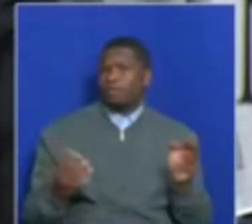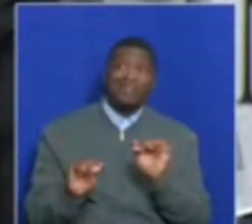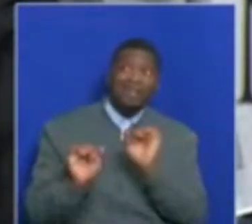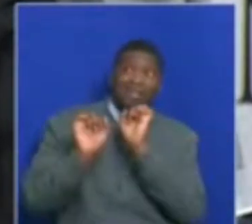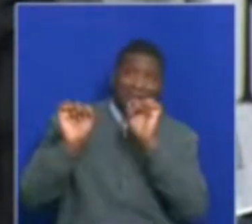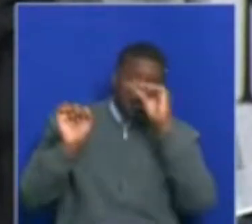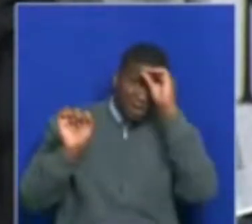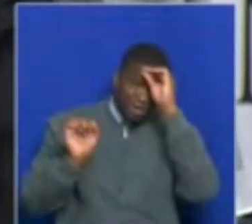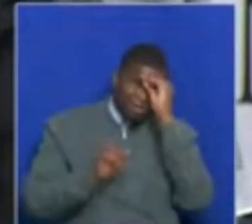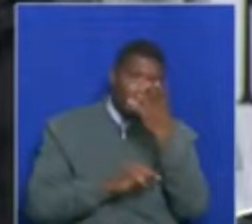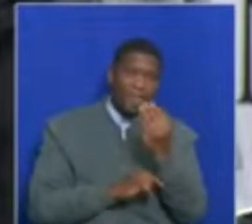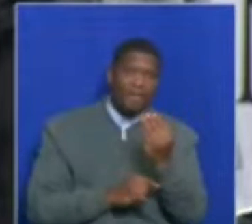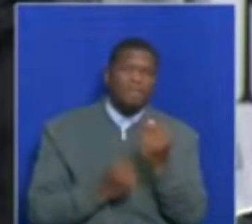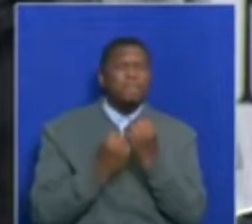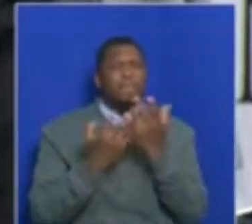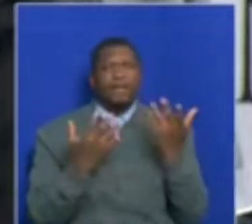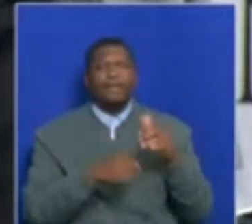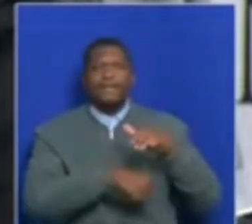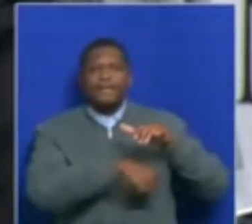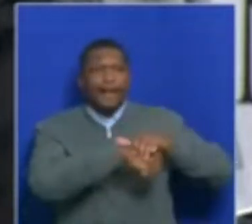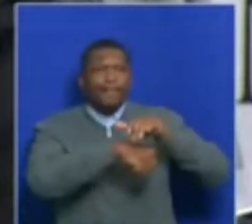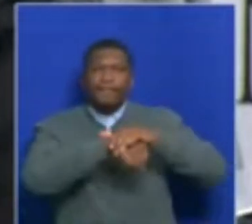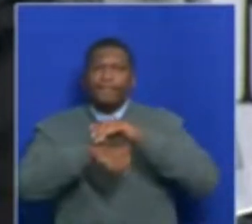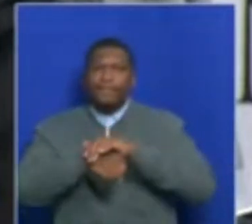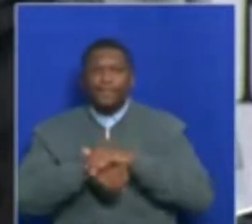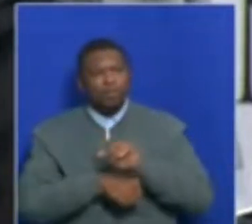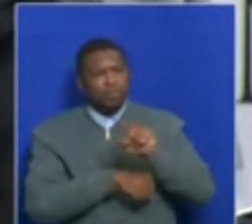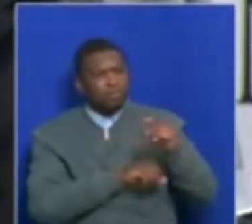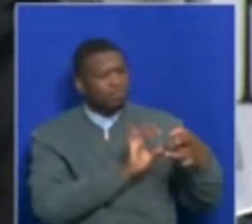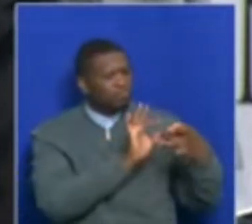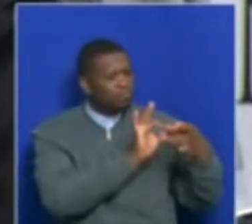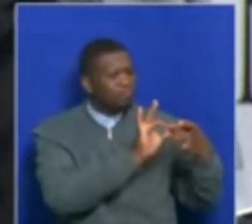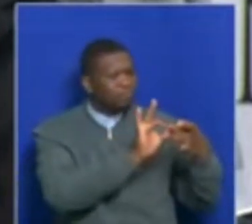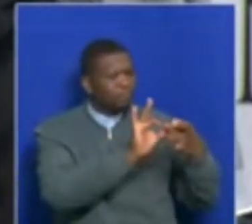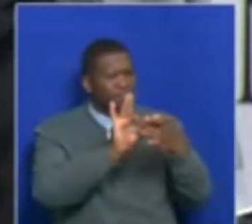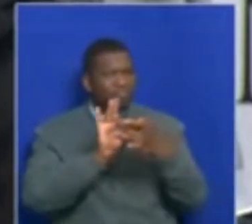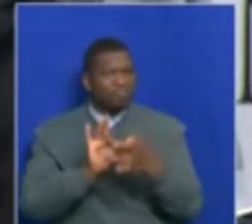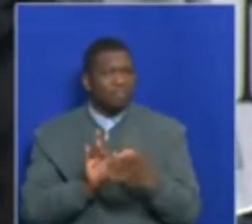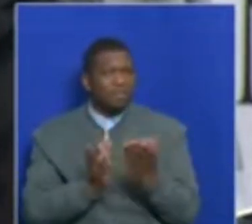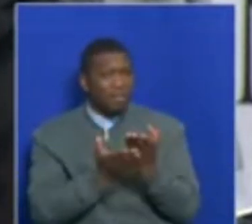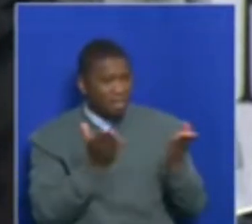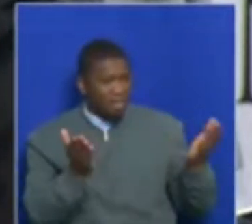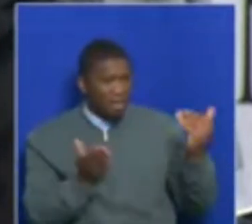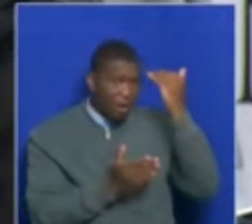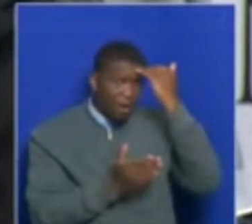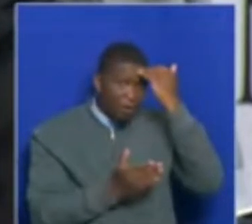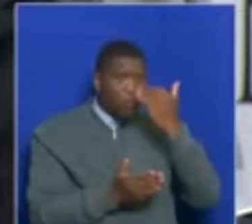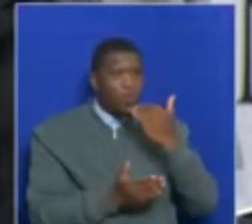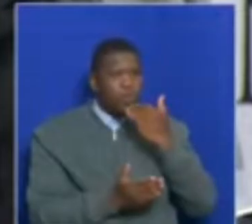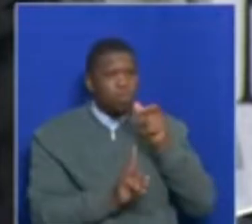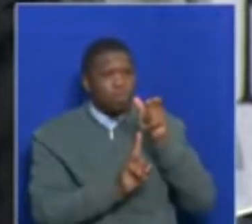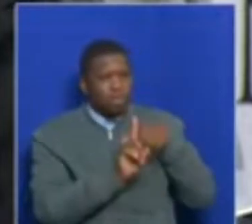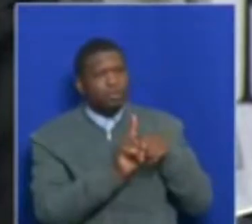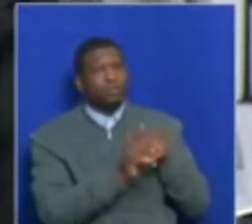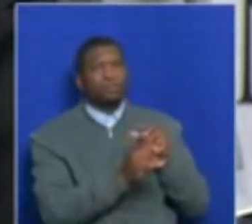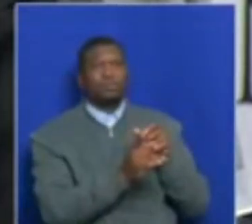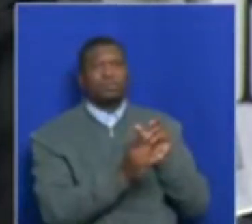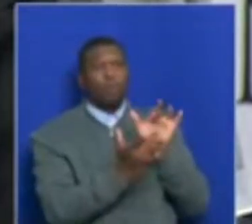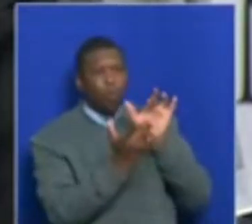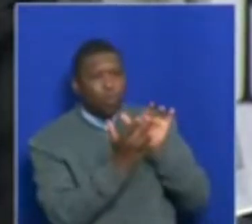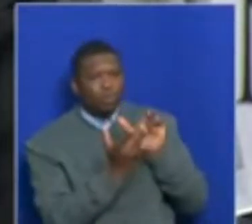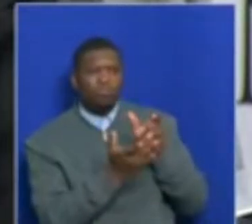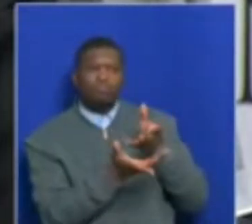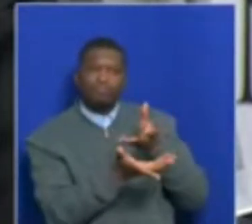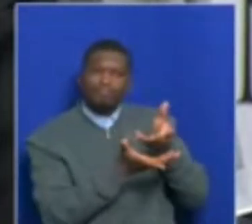friends in the tow truck. They know the tow truck that they can communicate with. And because of that, we